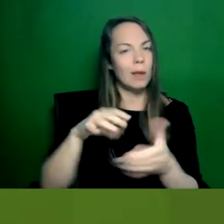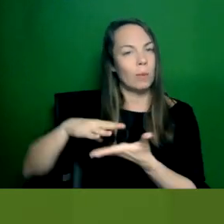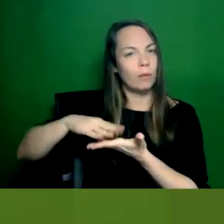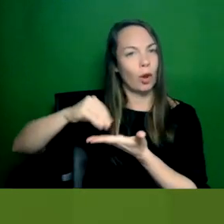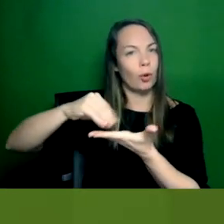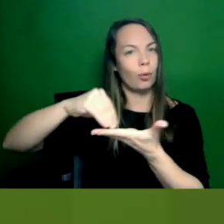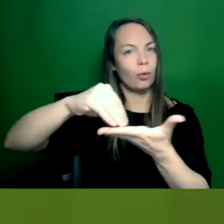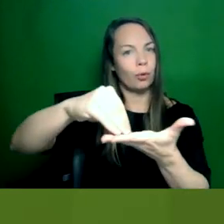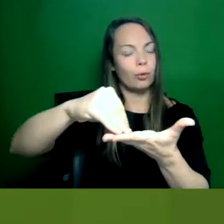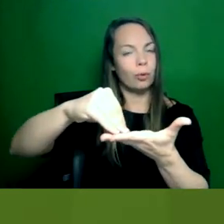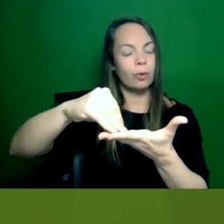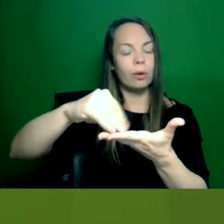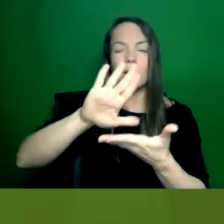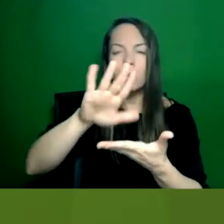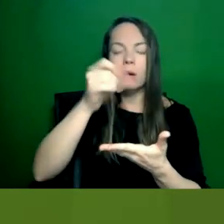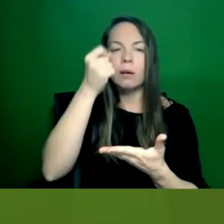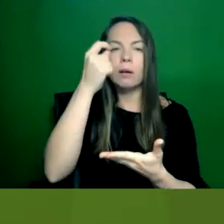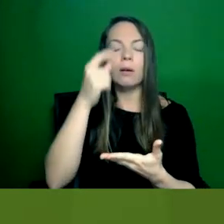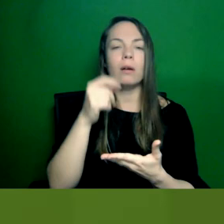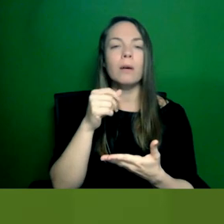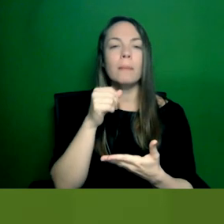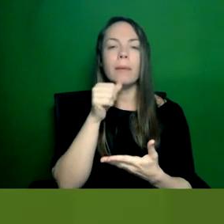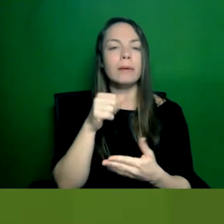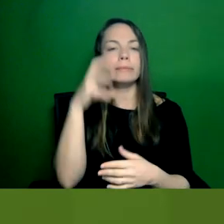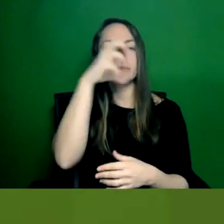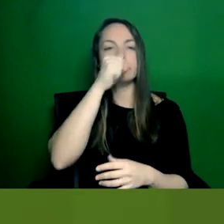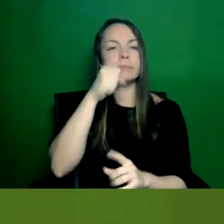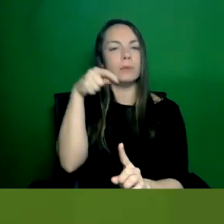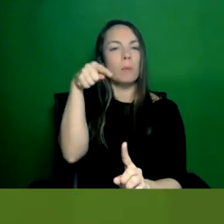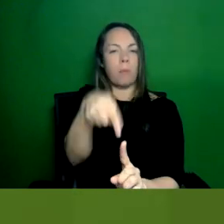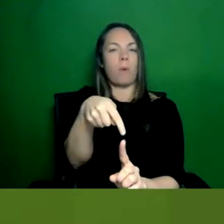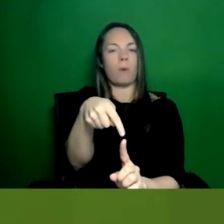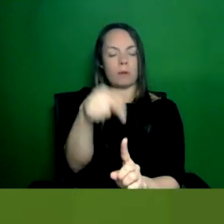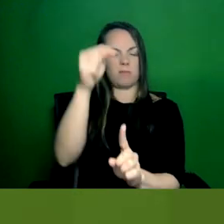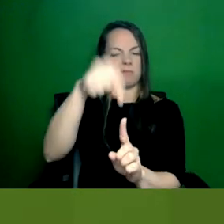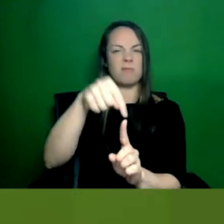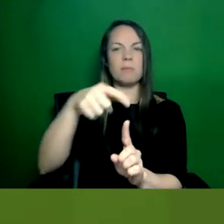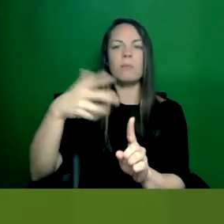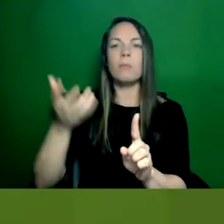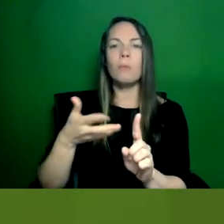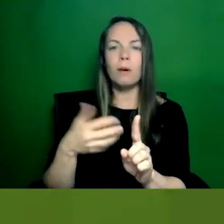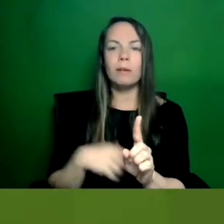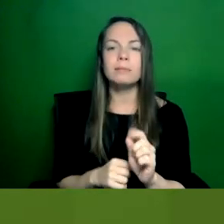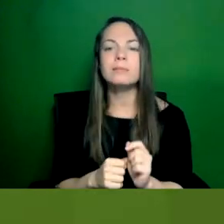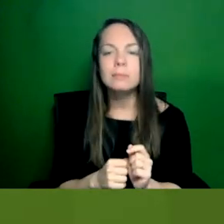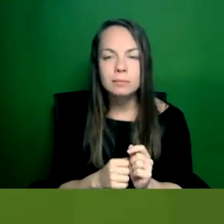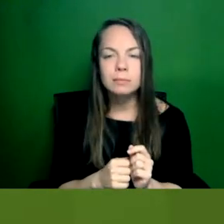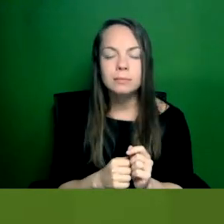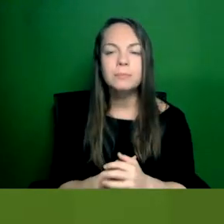it distracts from the core of what we're getting at, which is trying